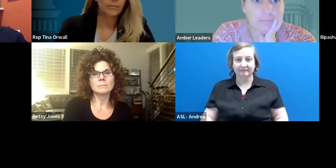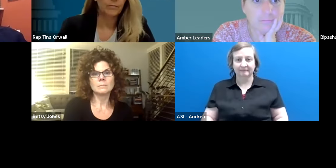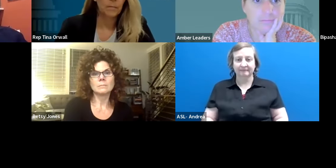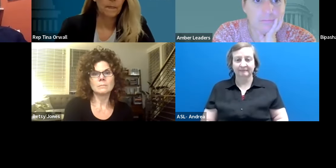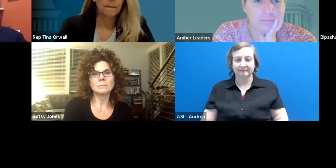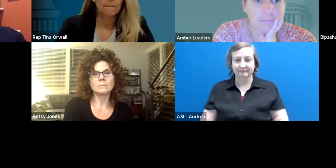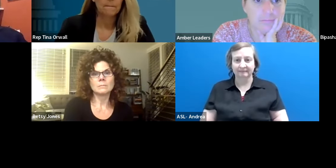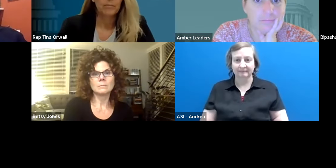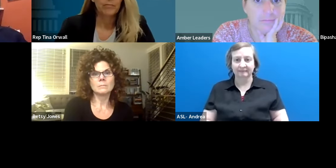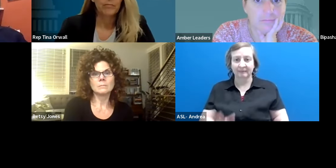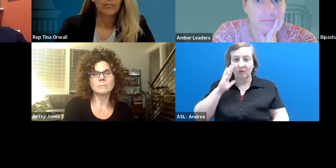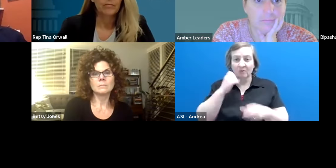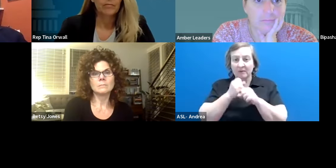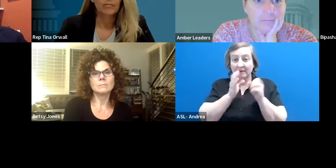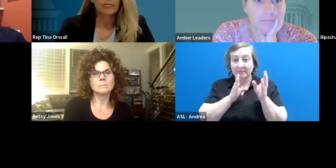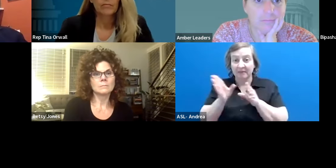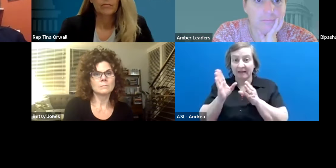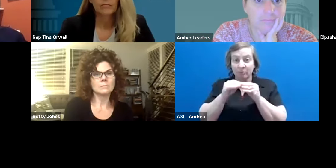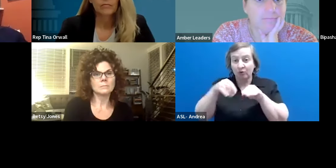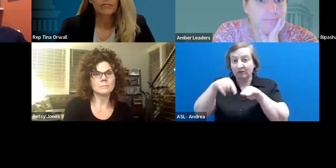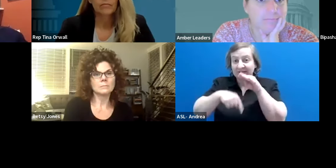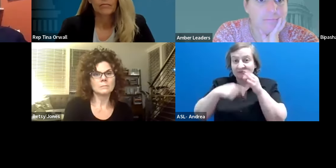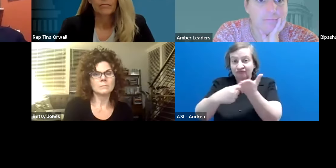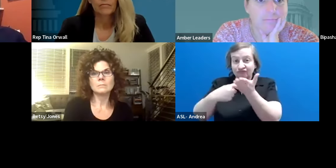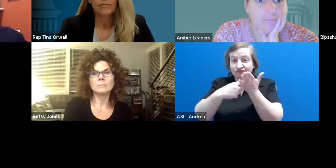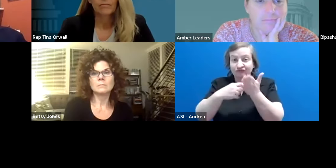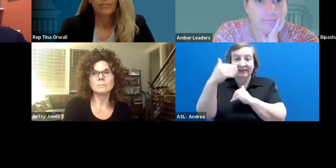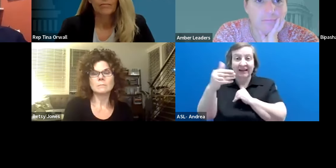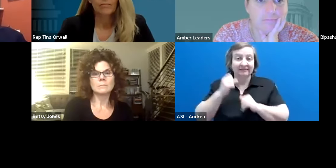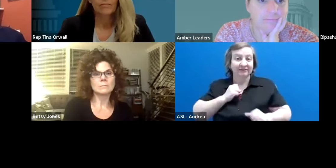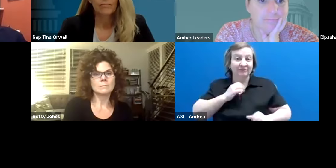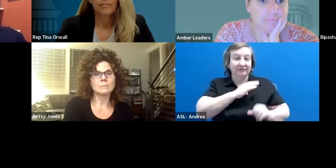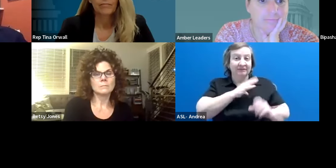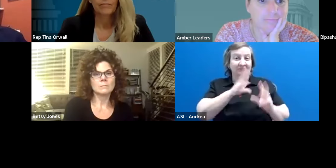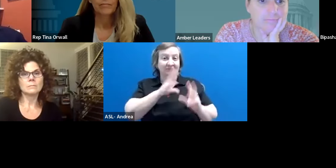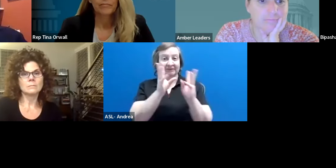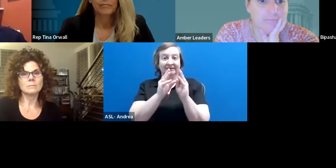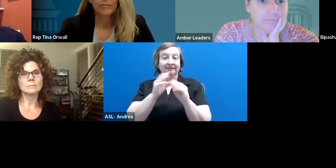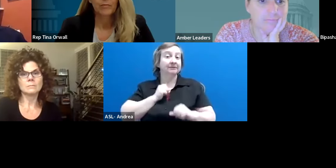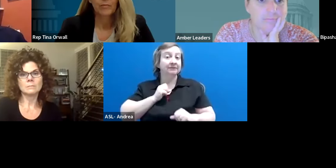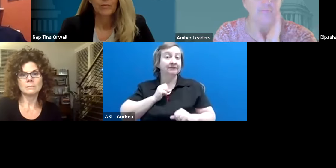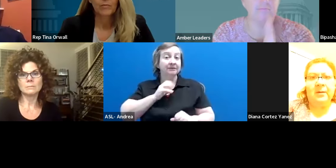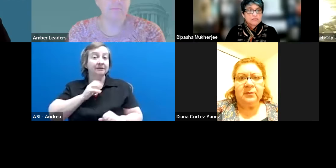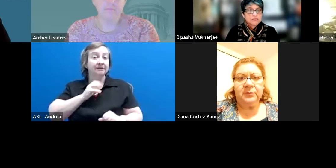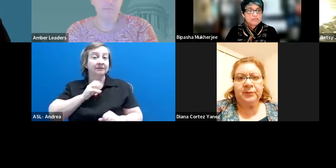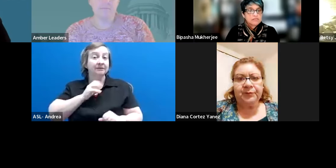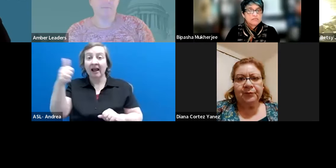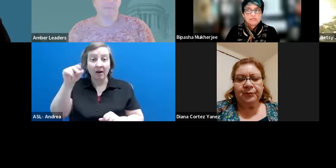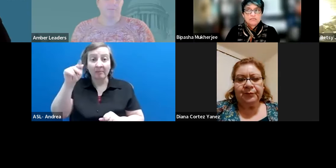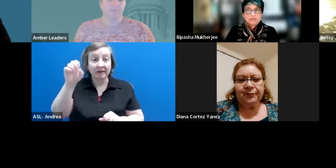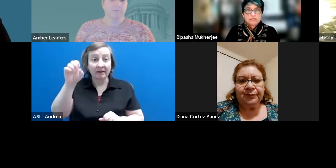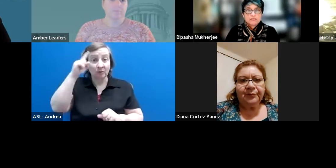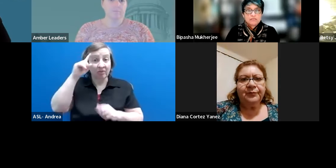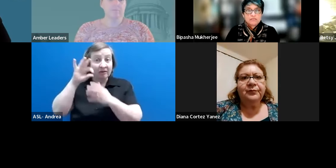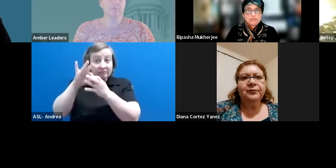to have a deeper conversation about this at our next steering committee meeting. Steering committee members, any other updates that you think are relevant